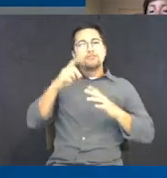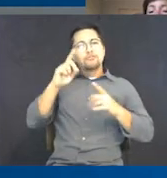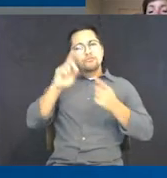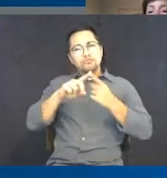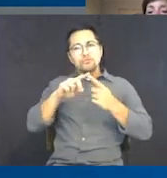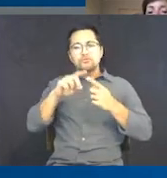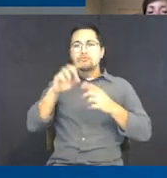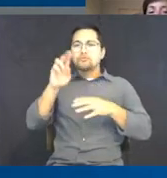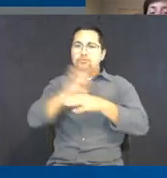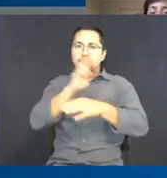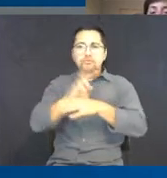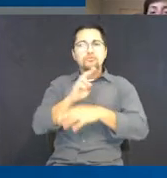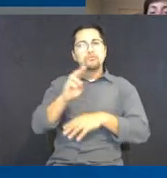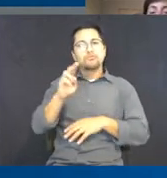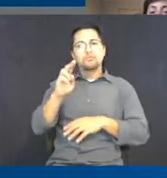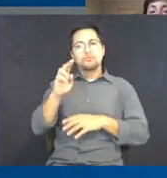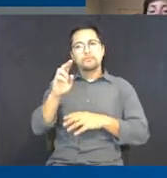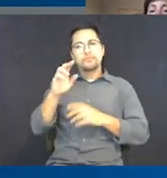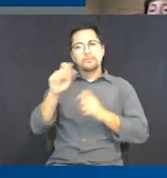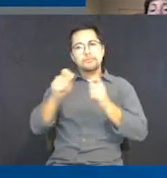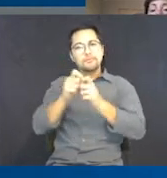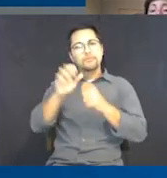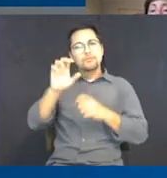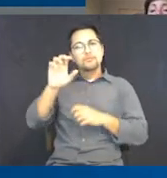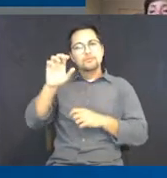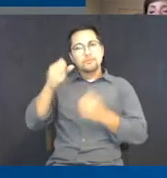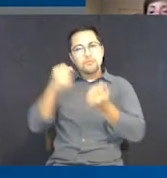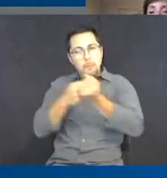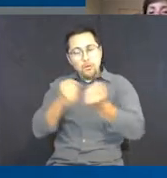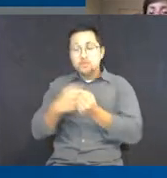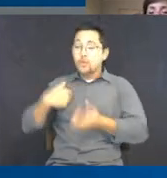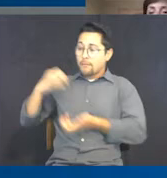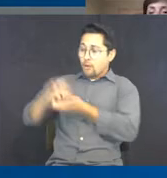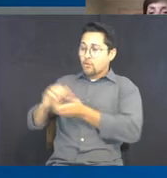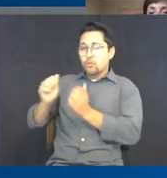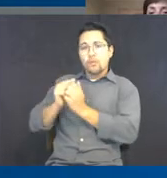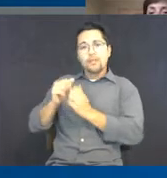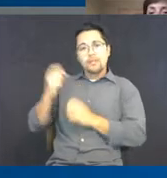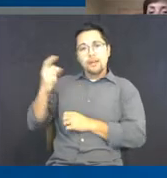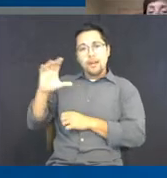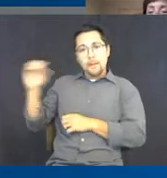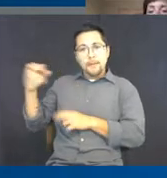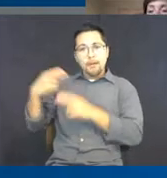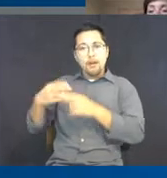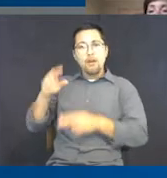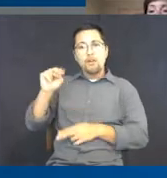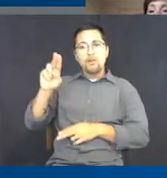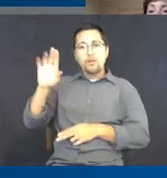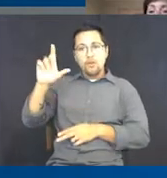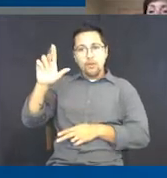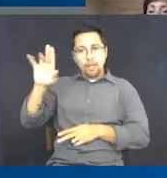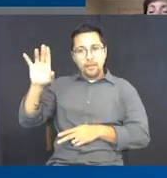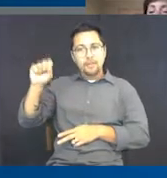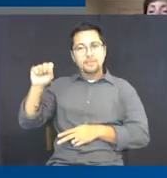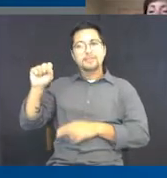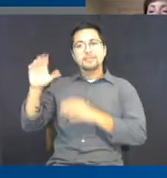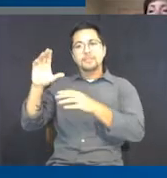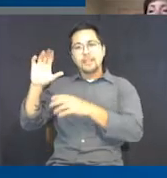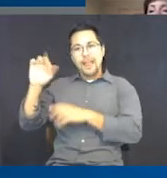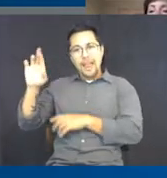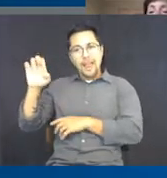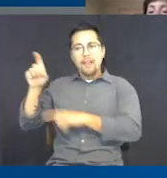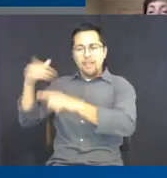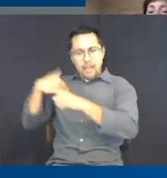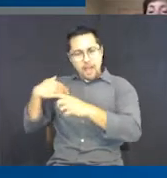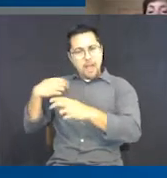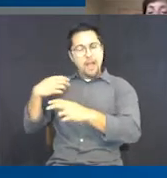a caregiver or a family member can drop into the device to provide a check-in if the individual is okay with keeping